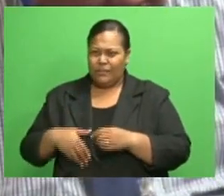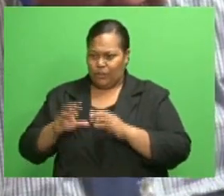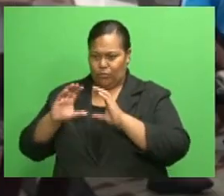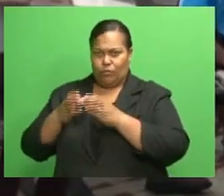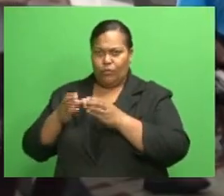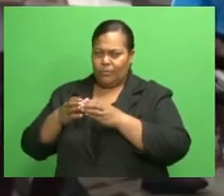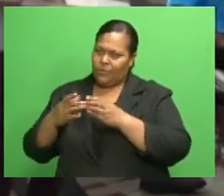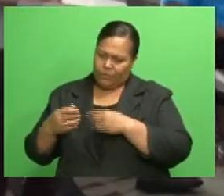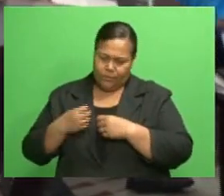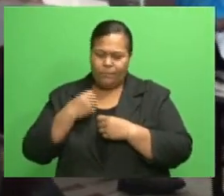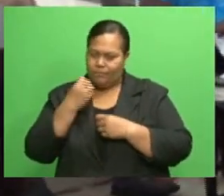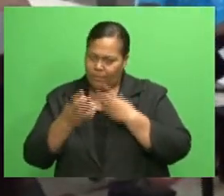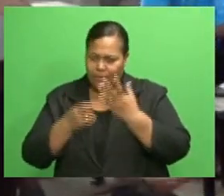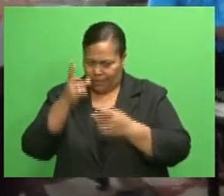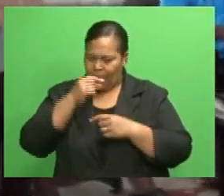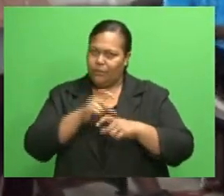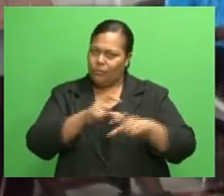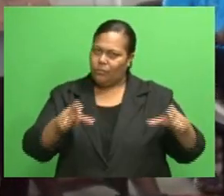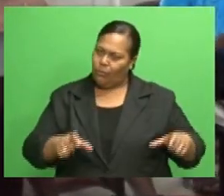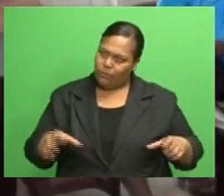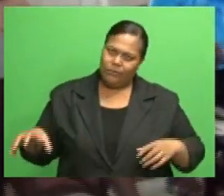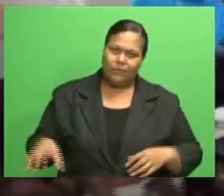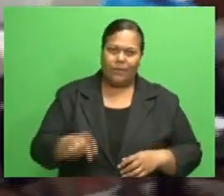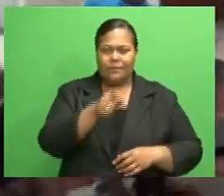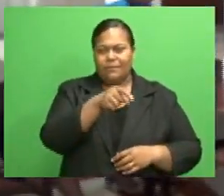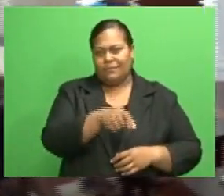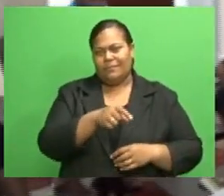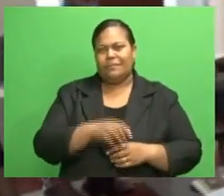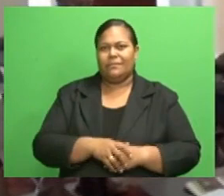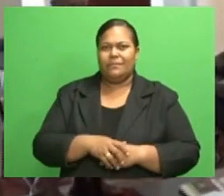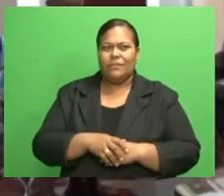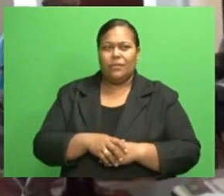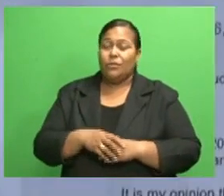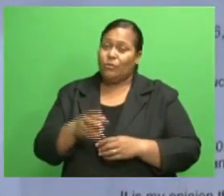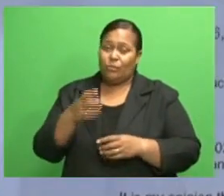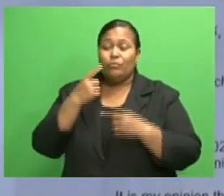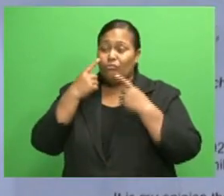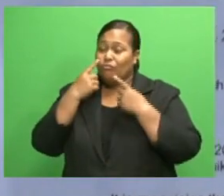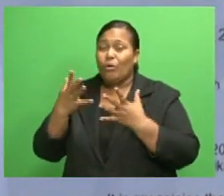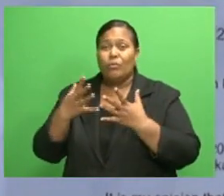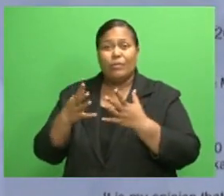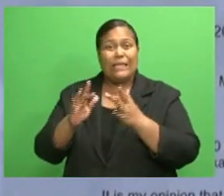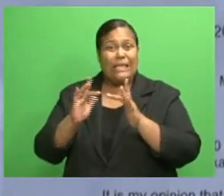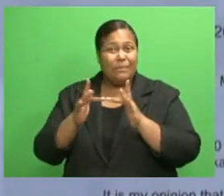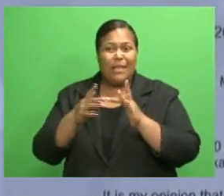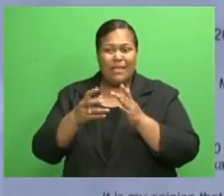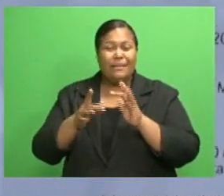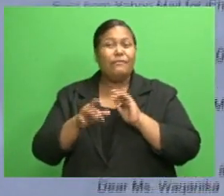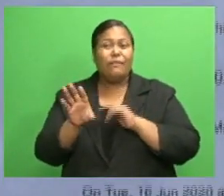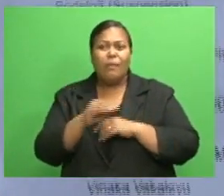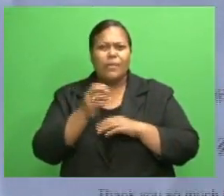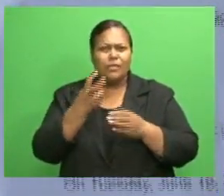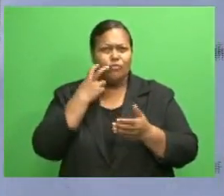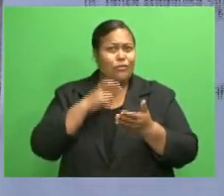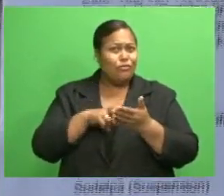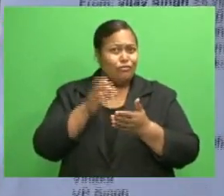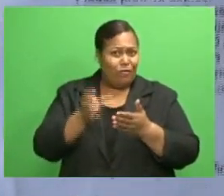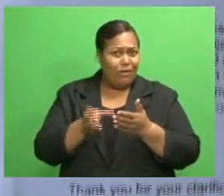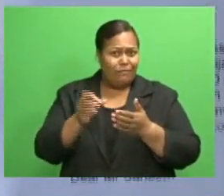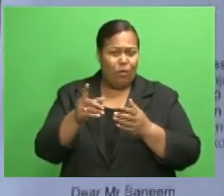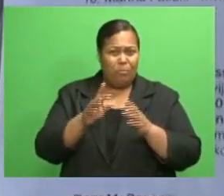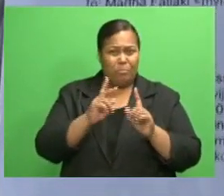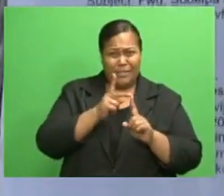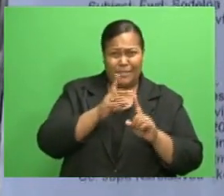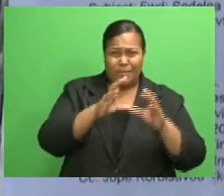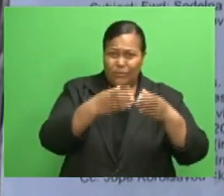court. In the end, Rambuka had to be shown an email from the Registrar of Political Parties, Mohammed Sanim, where he states that in his